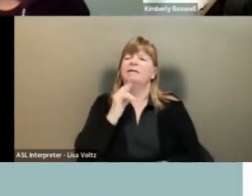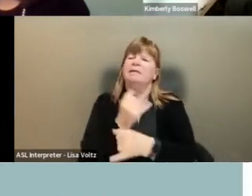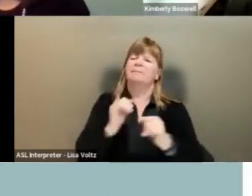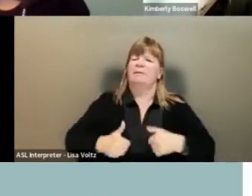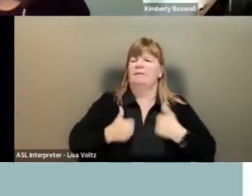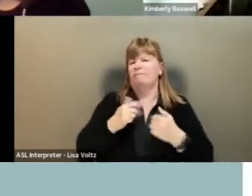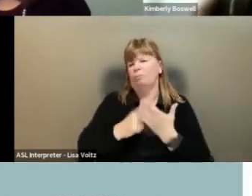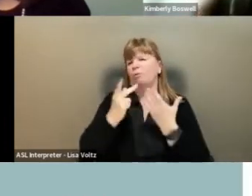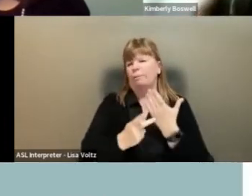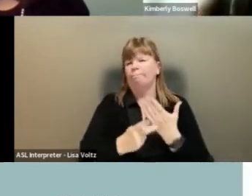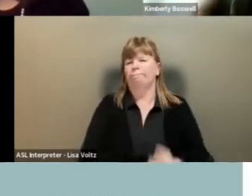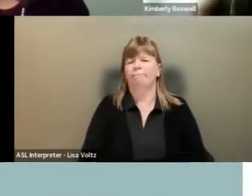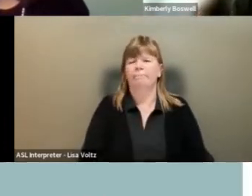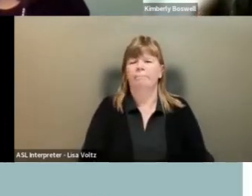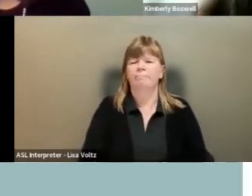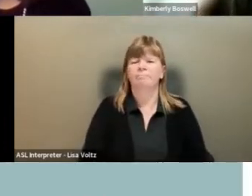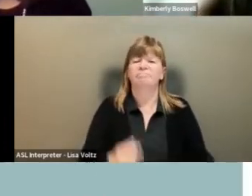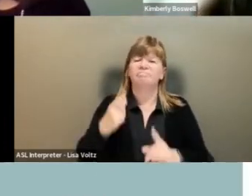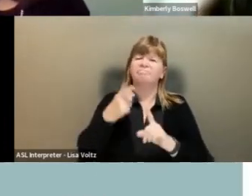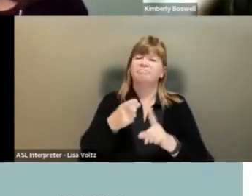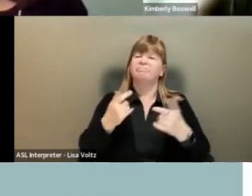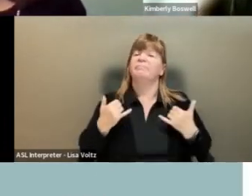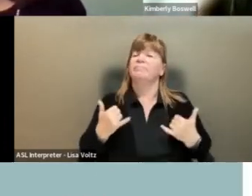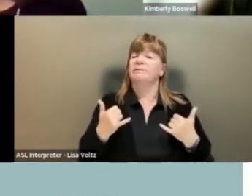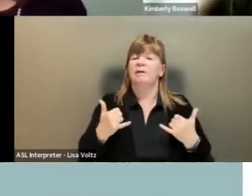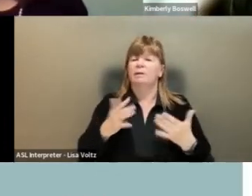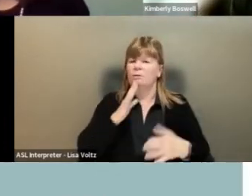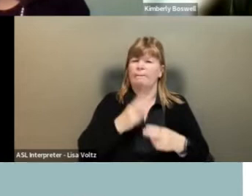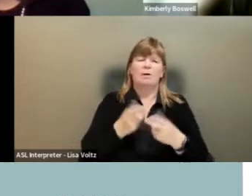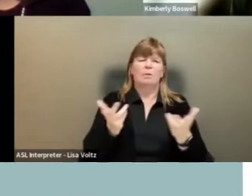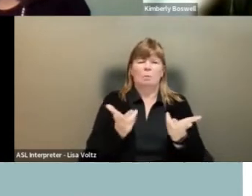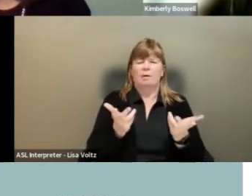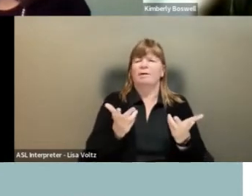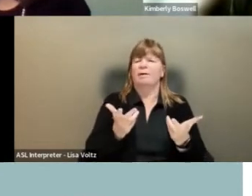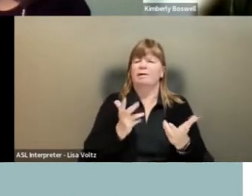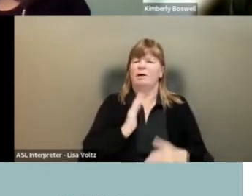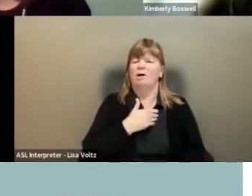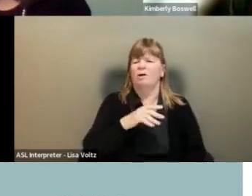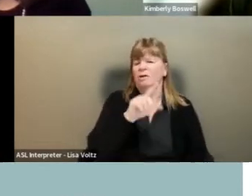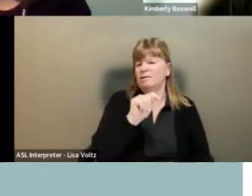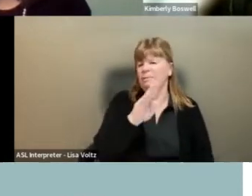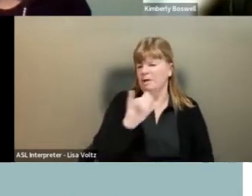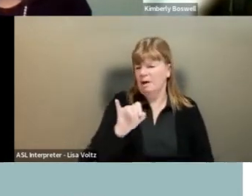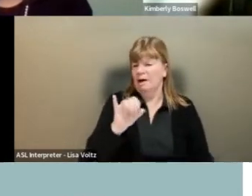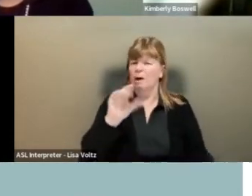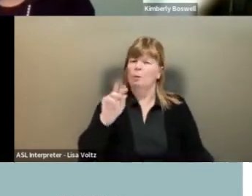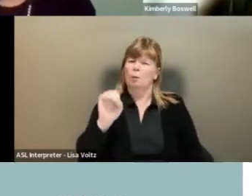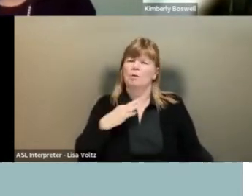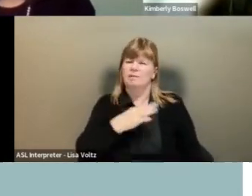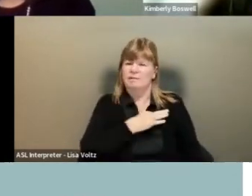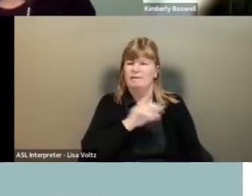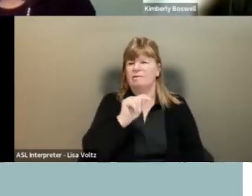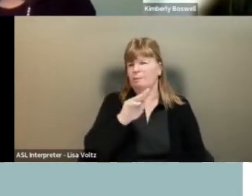program. In particular, today, you will be hearing me speak about our TBI core staff, or TBI